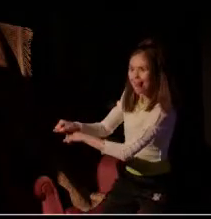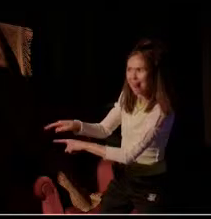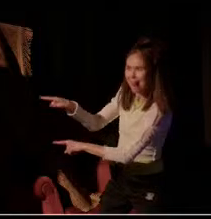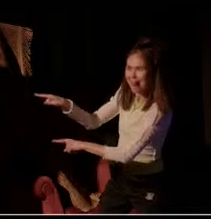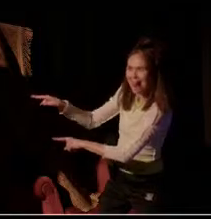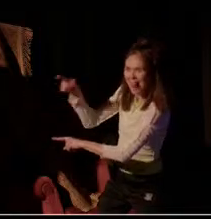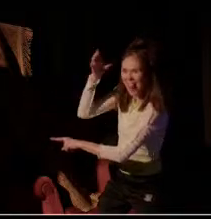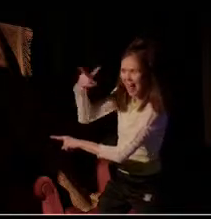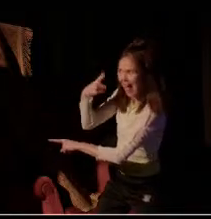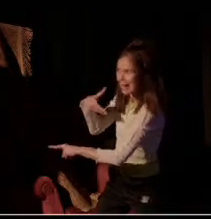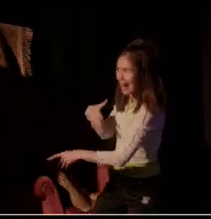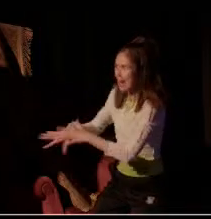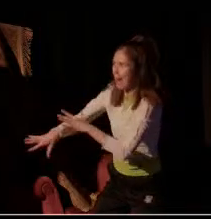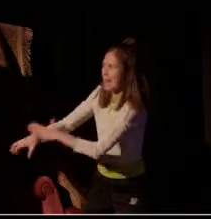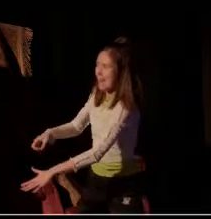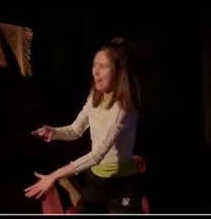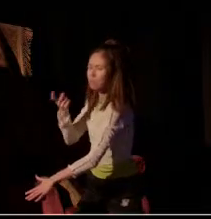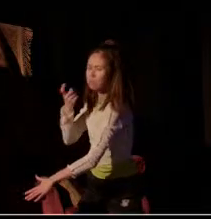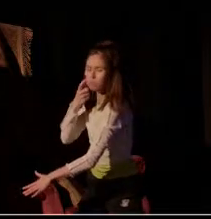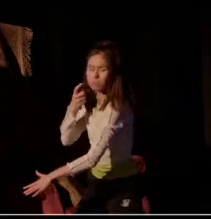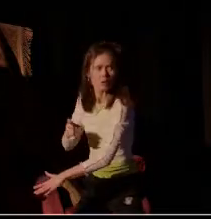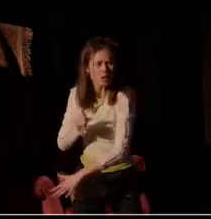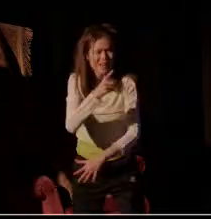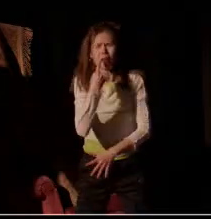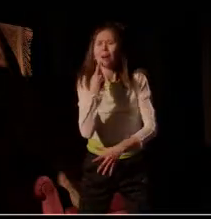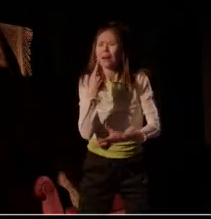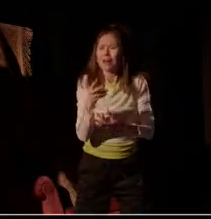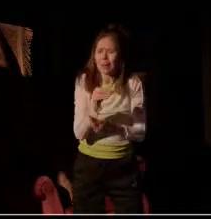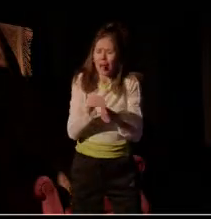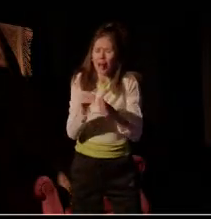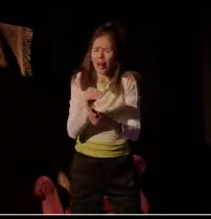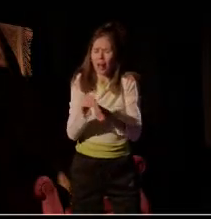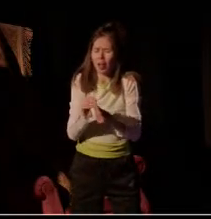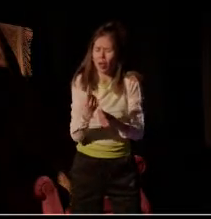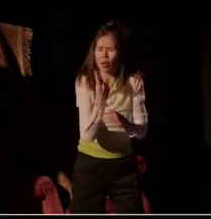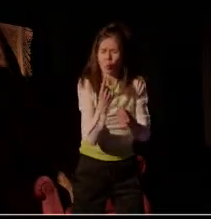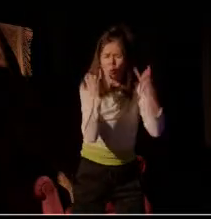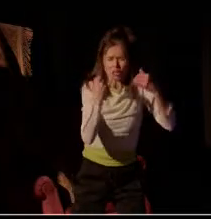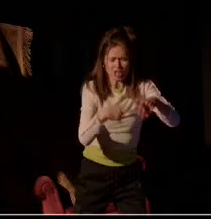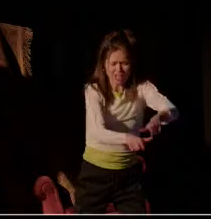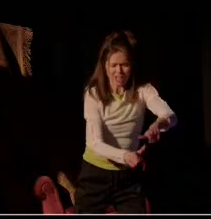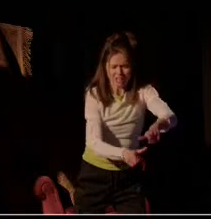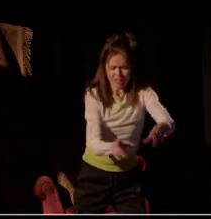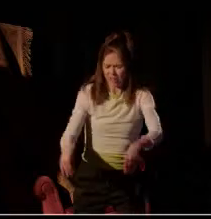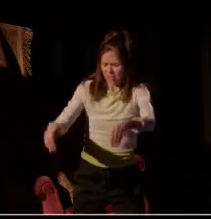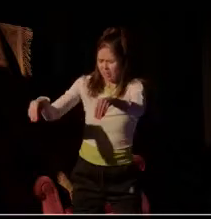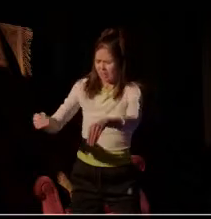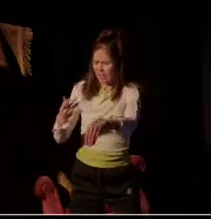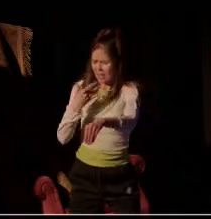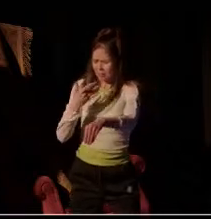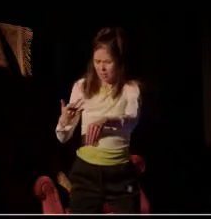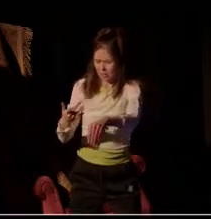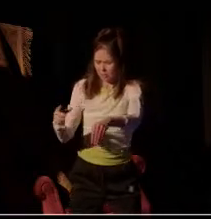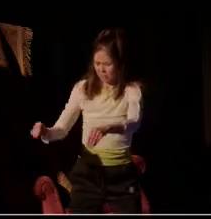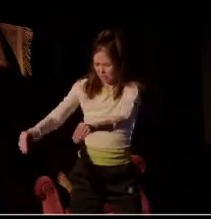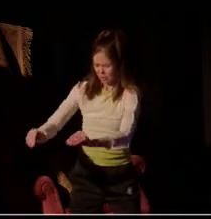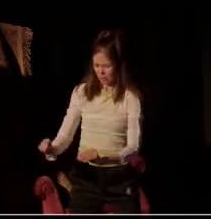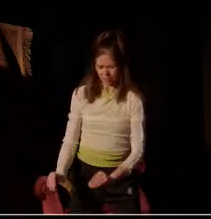woodchuck's mine. I cannot do this without counters. Let me see here.